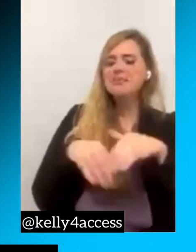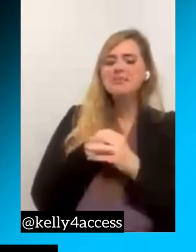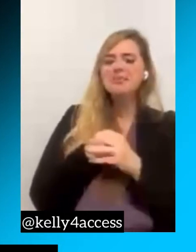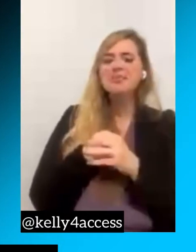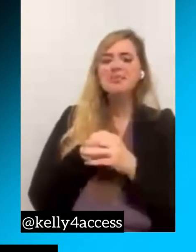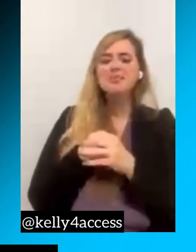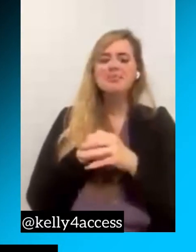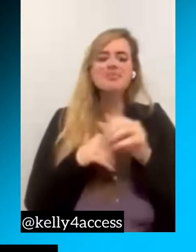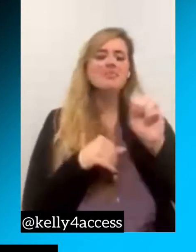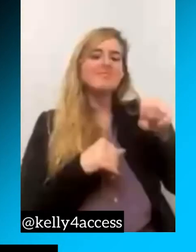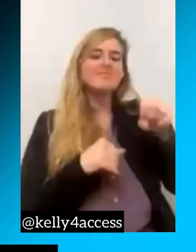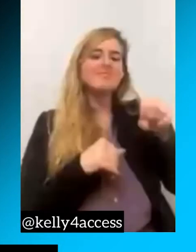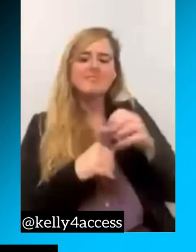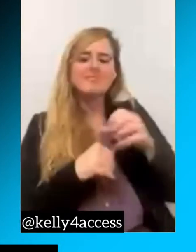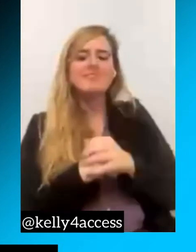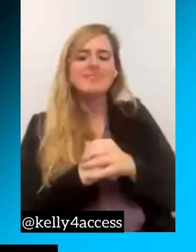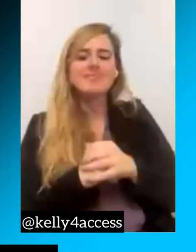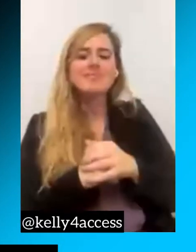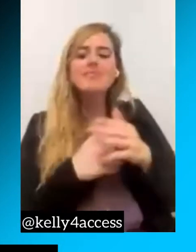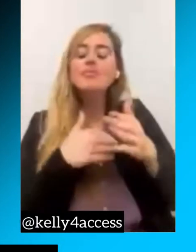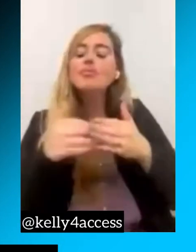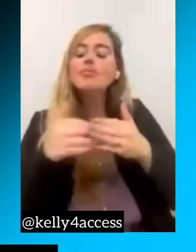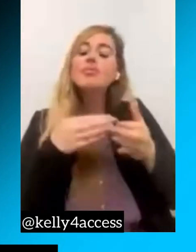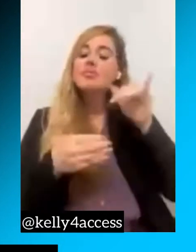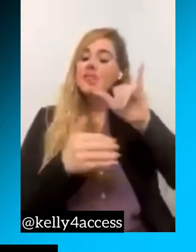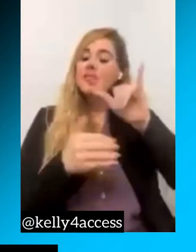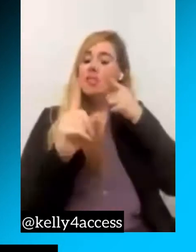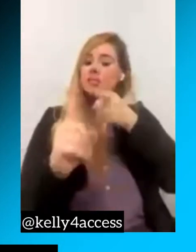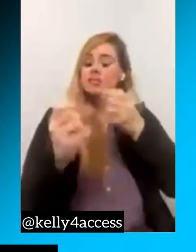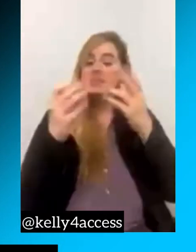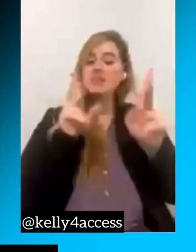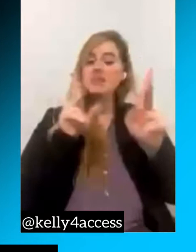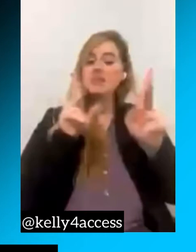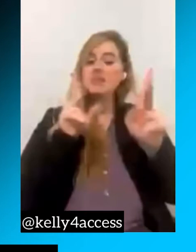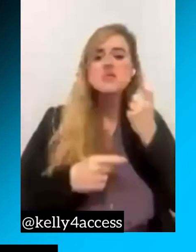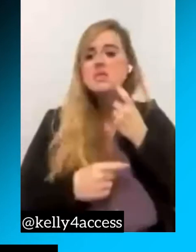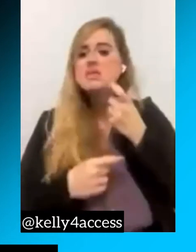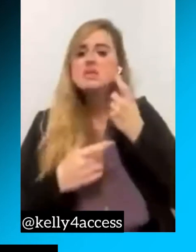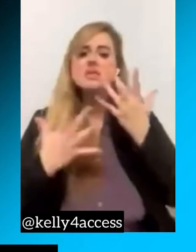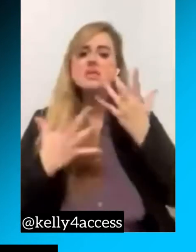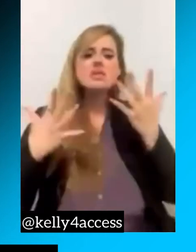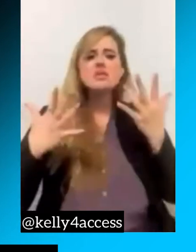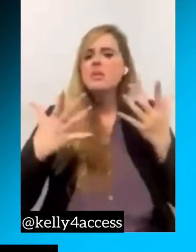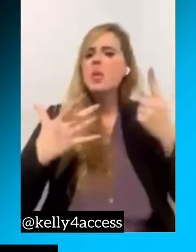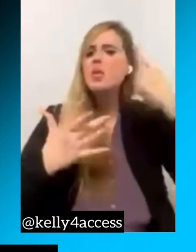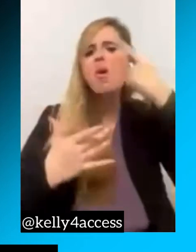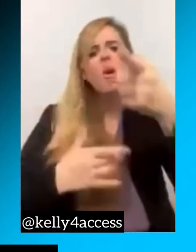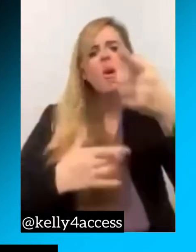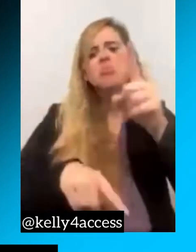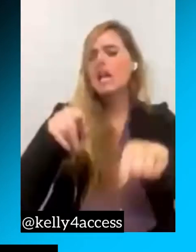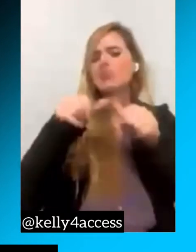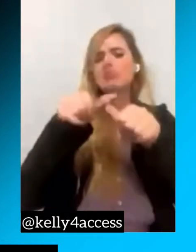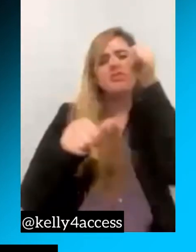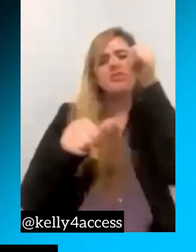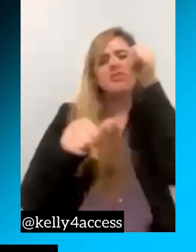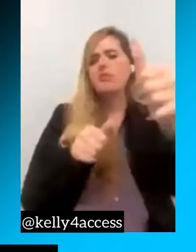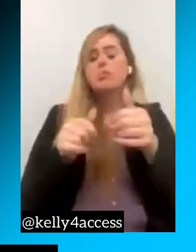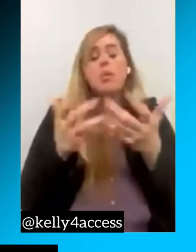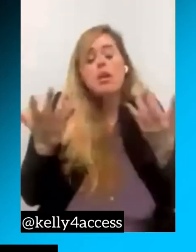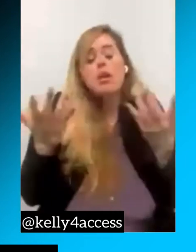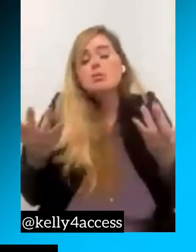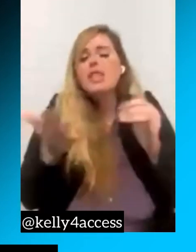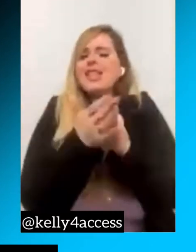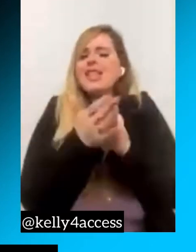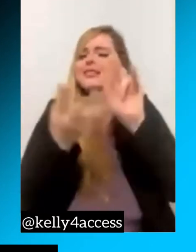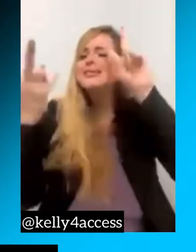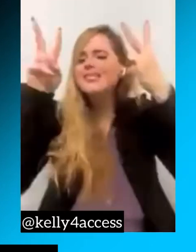Yeah. So yeah, those are the big misconceptions that I noted down. I have another one. It's just